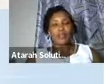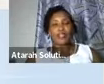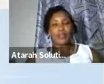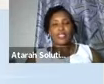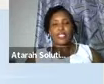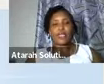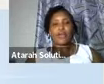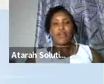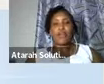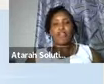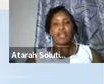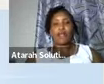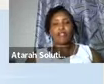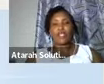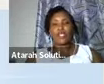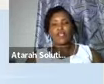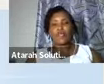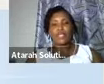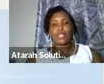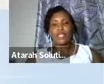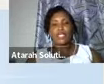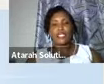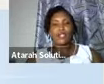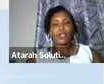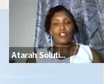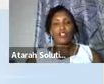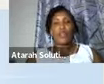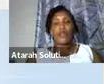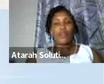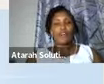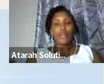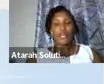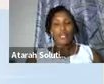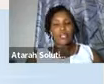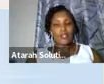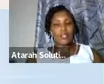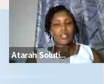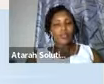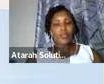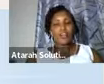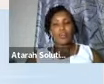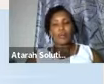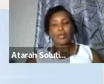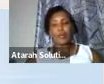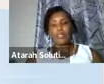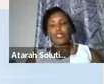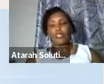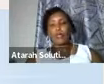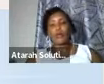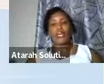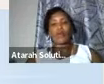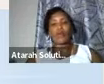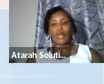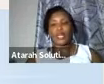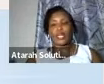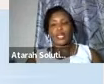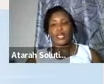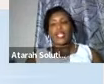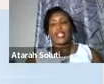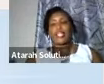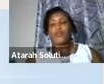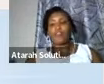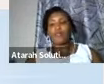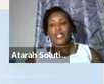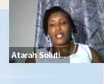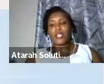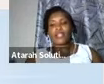Career Management Center. We have Ames College of Business and Technology. We have Wandi Restaurant. We have Kapula Mintito. We have WeClean.